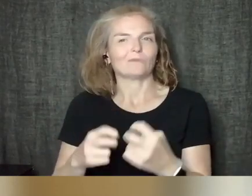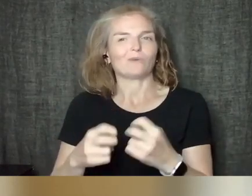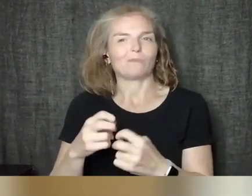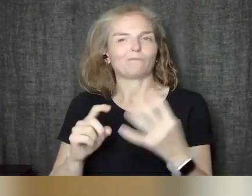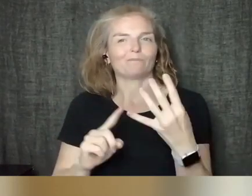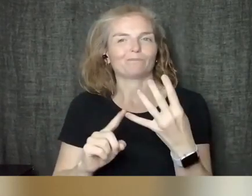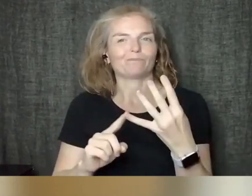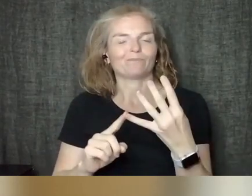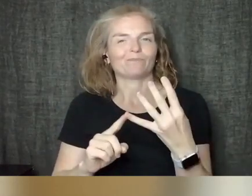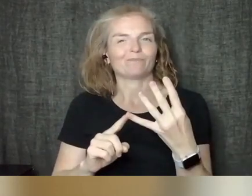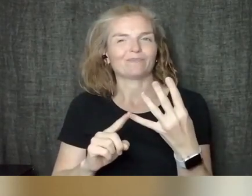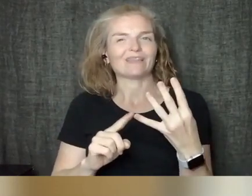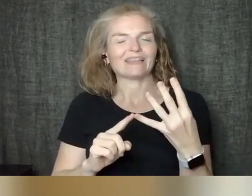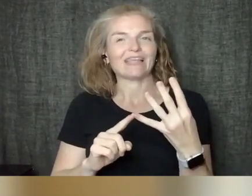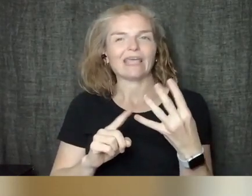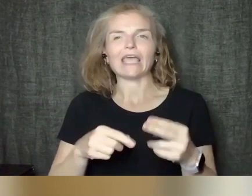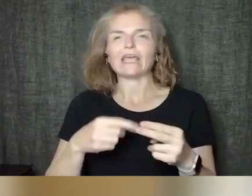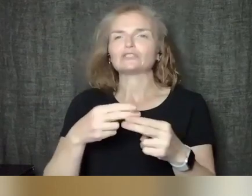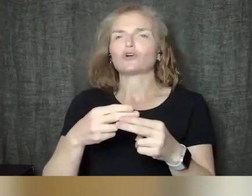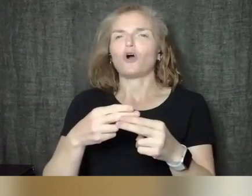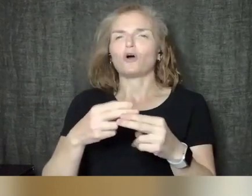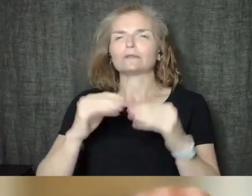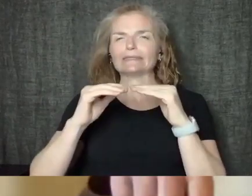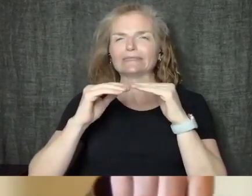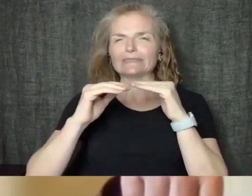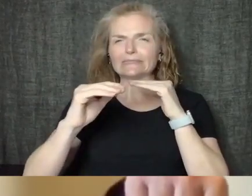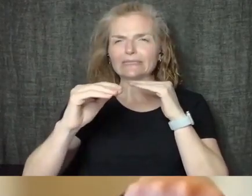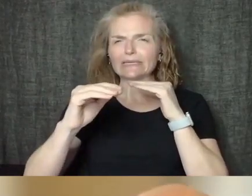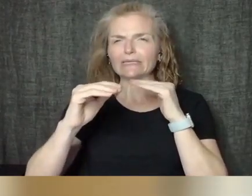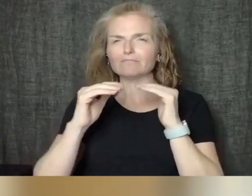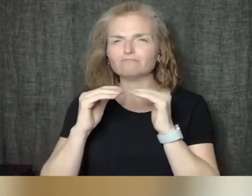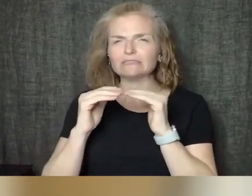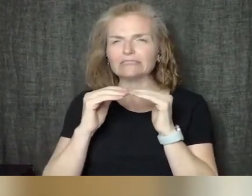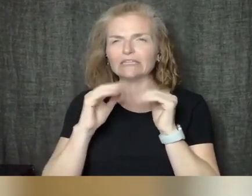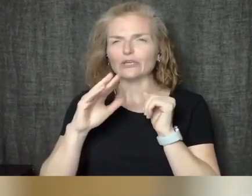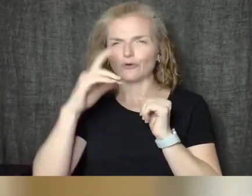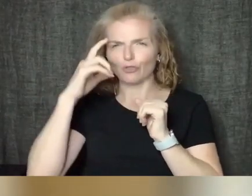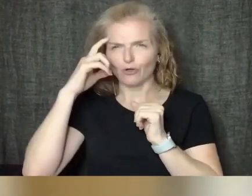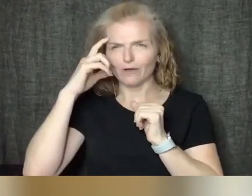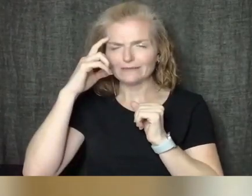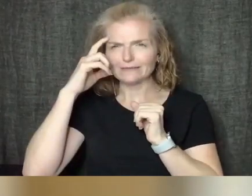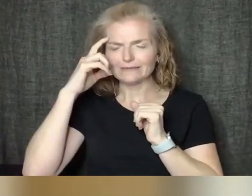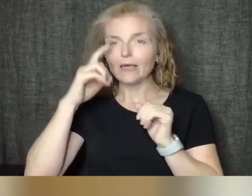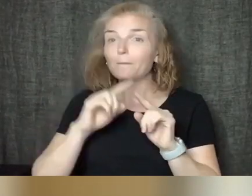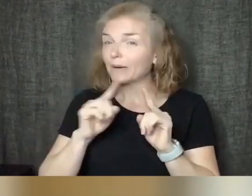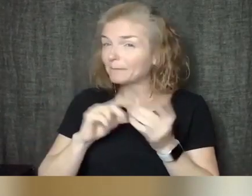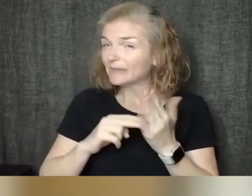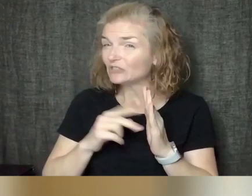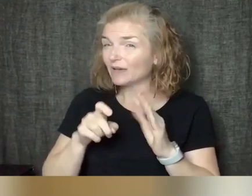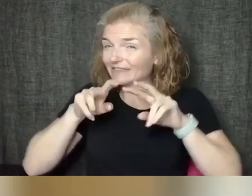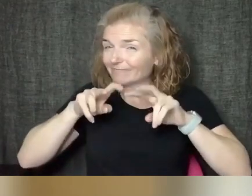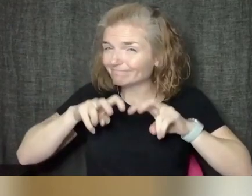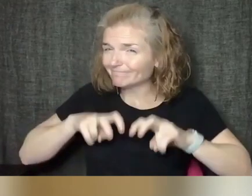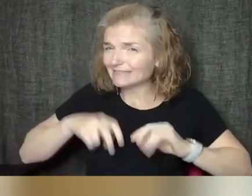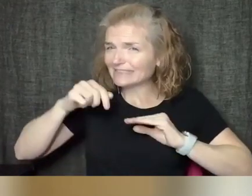It's described as stilling the thought formations of those thoughts, but it means looking deeply at what causes